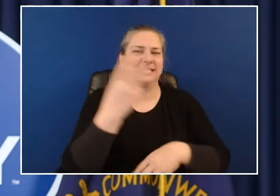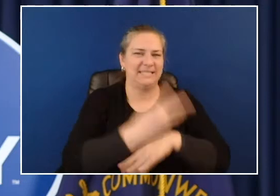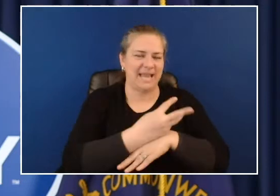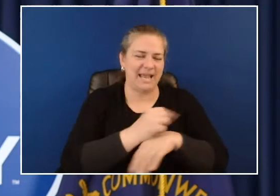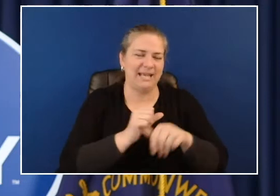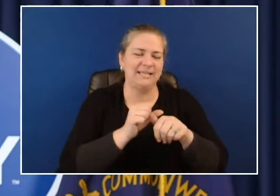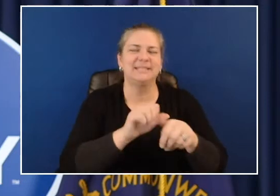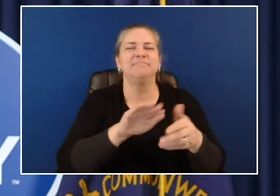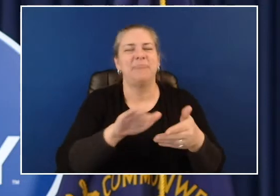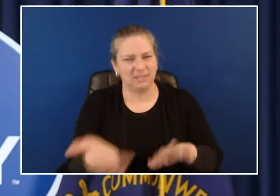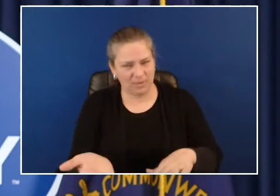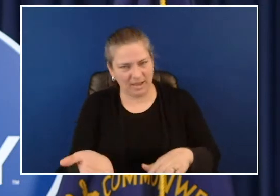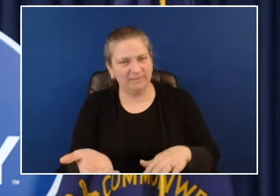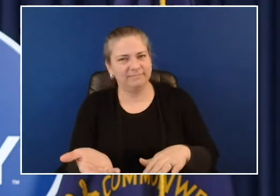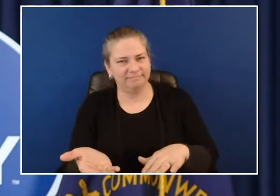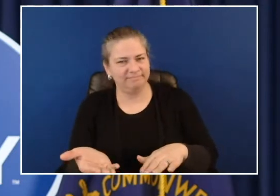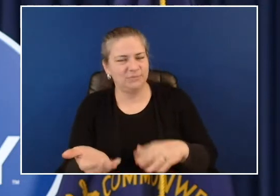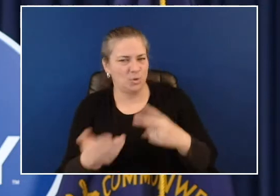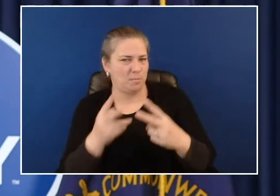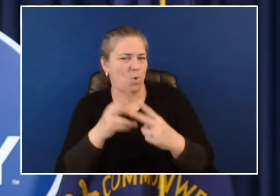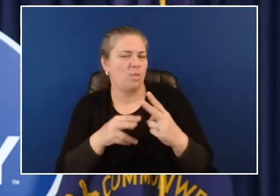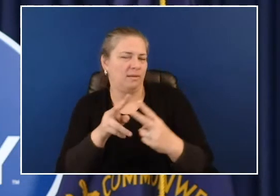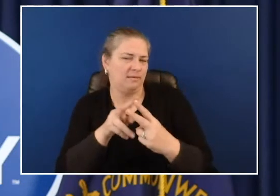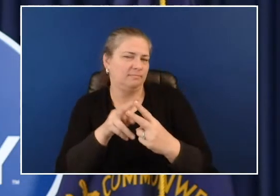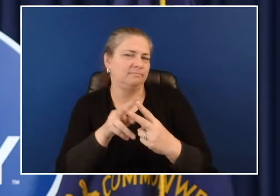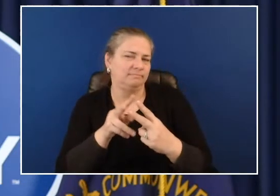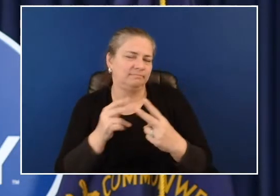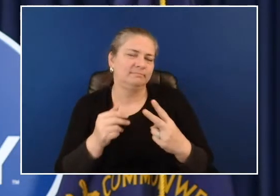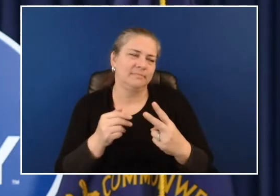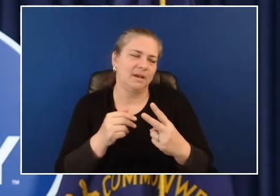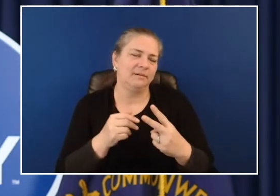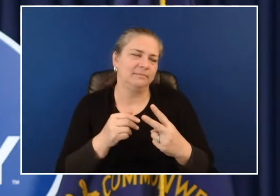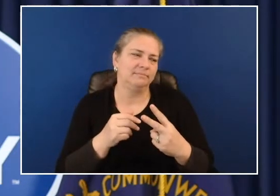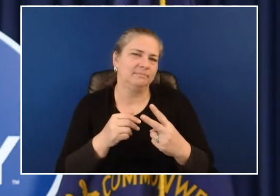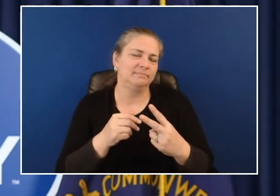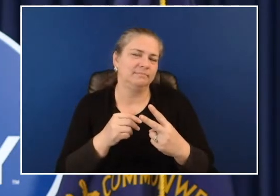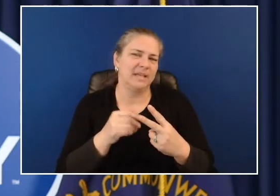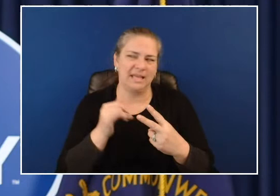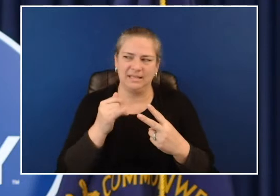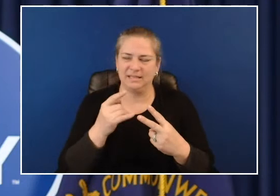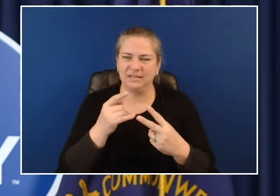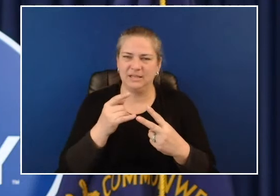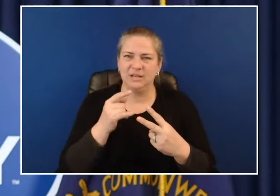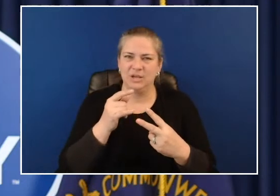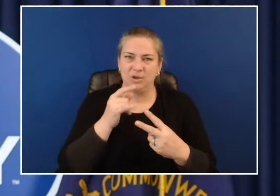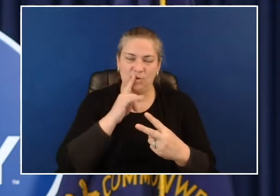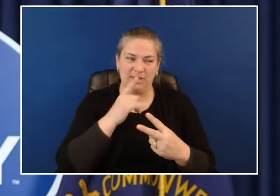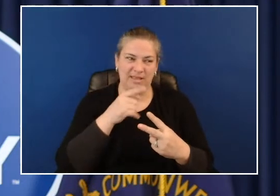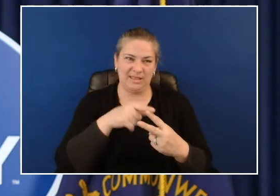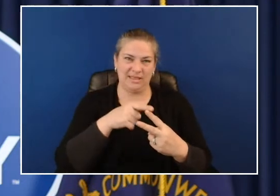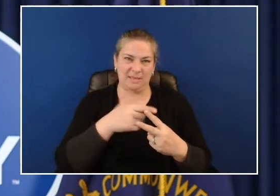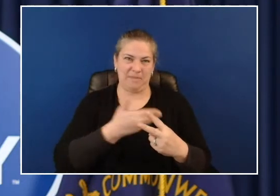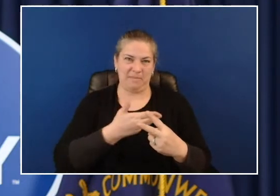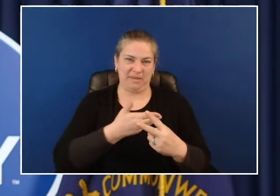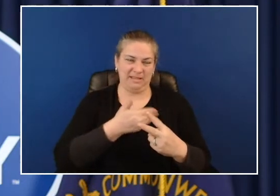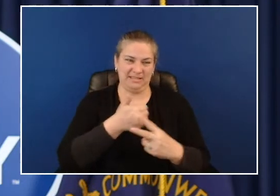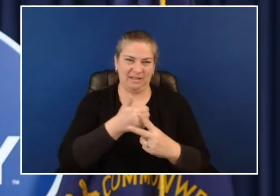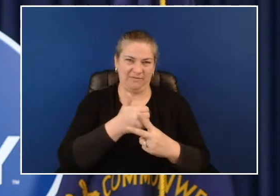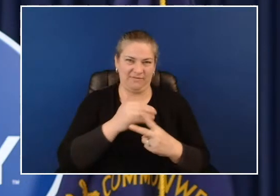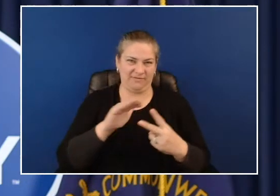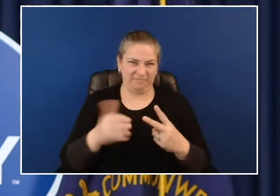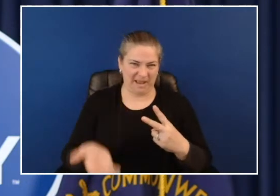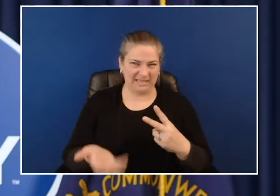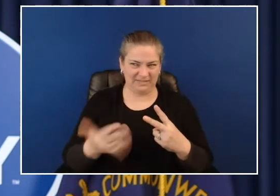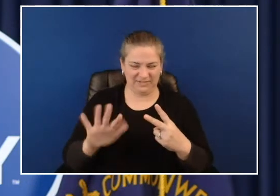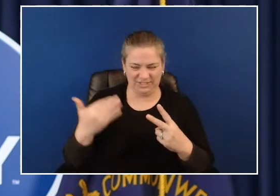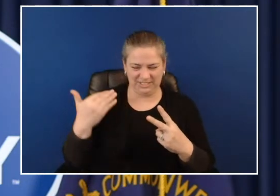again, a little bit a few months ago on the child itself, but now being updated on